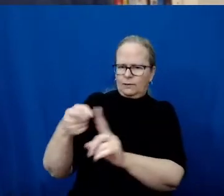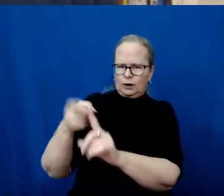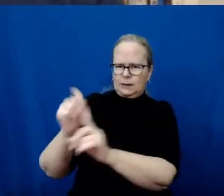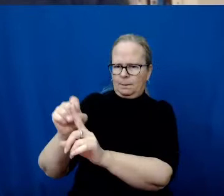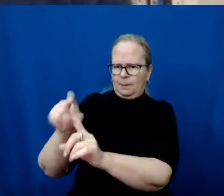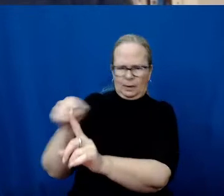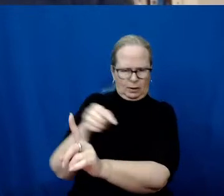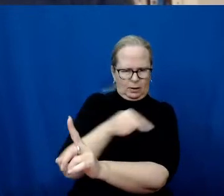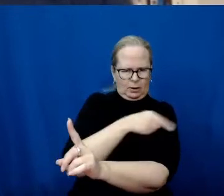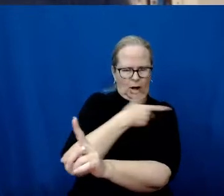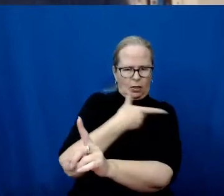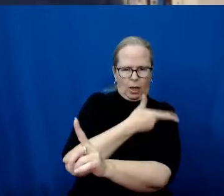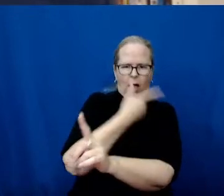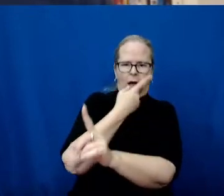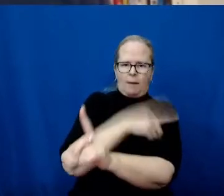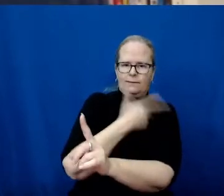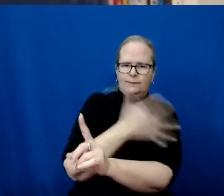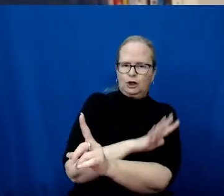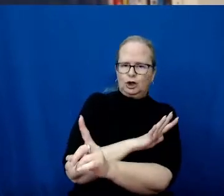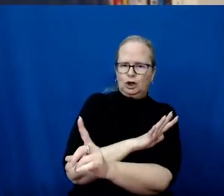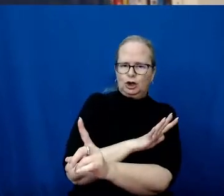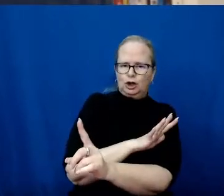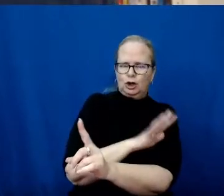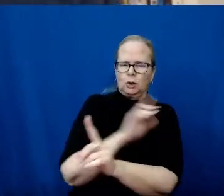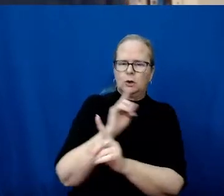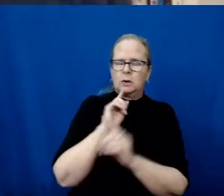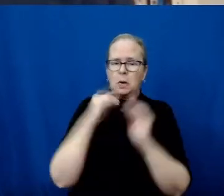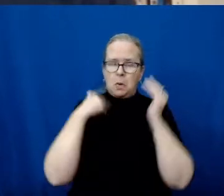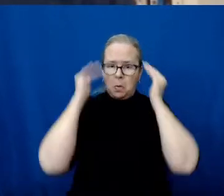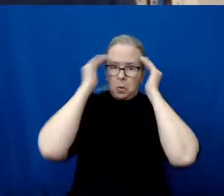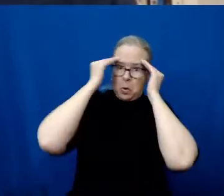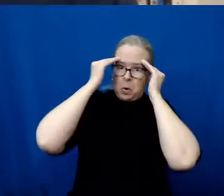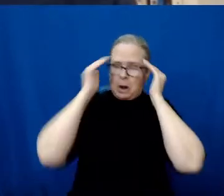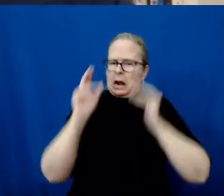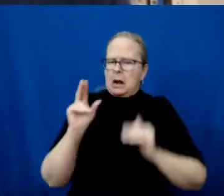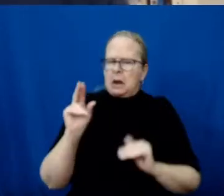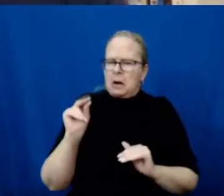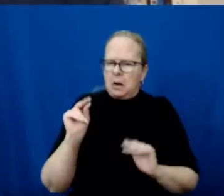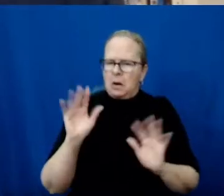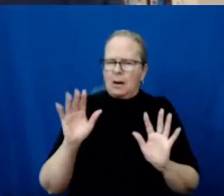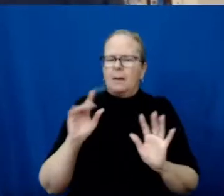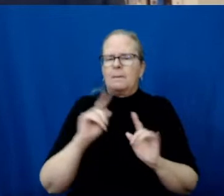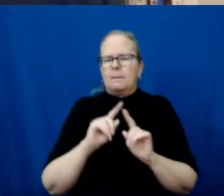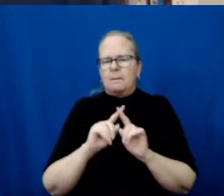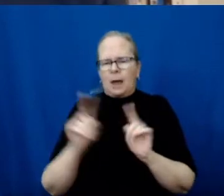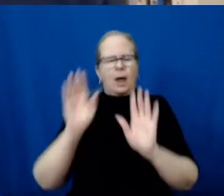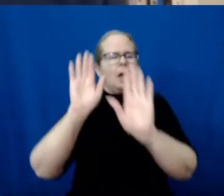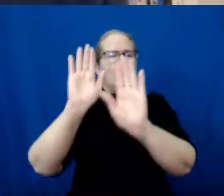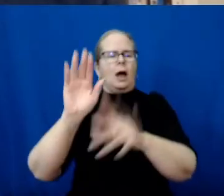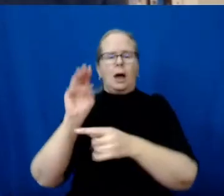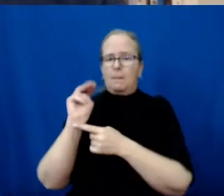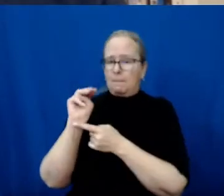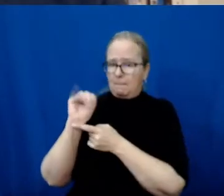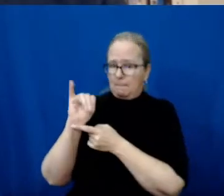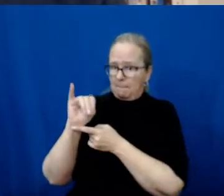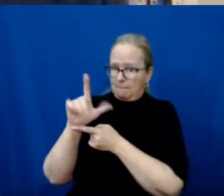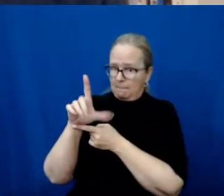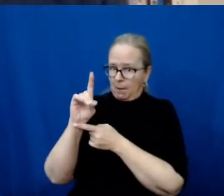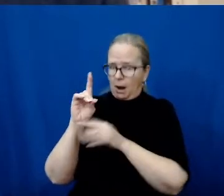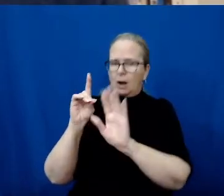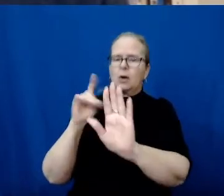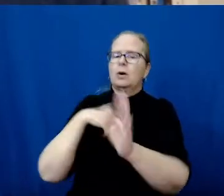be a mild course. Not to say that Omicron is mild, and obviously at a society level we